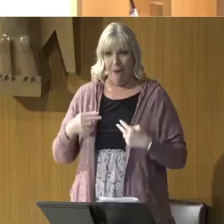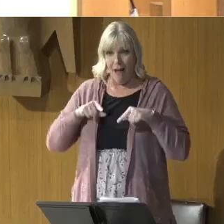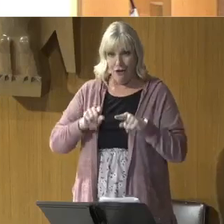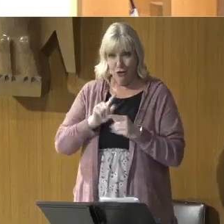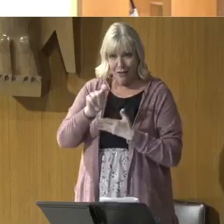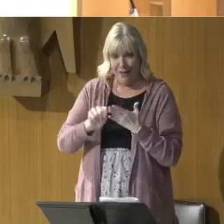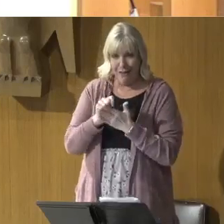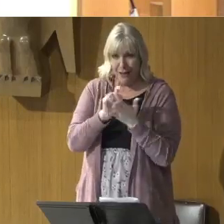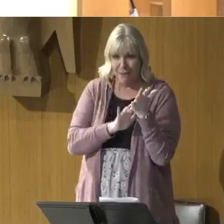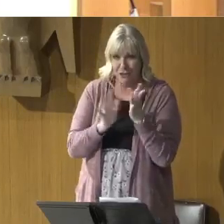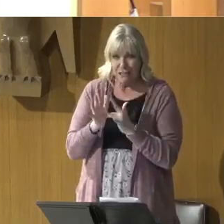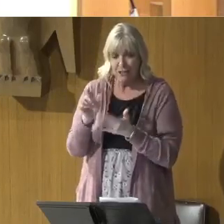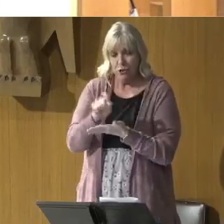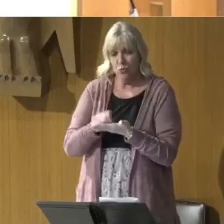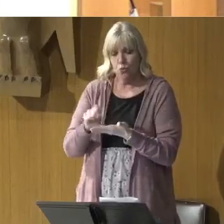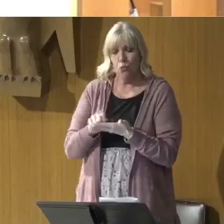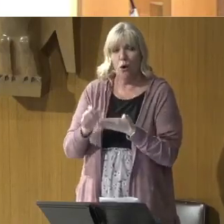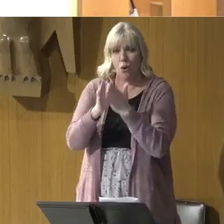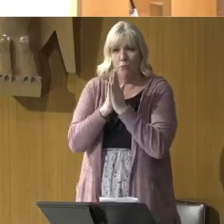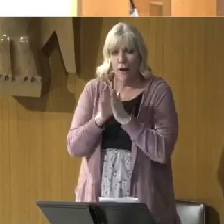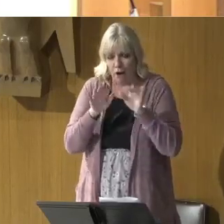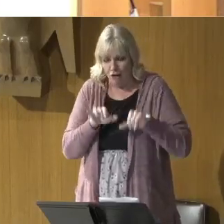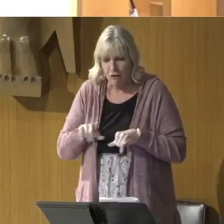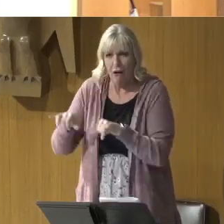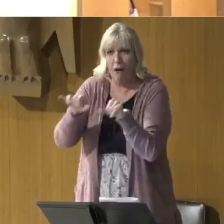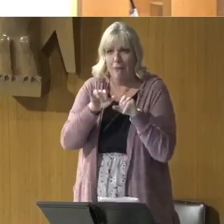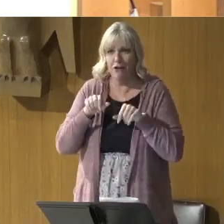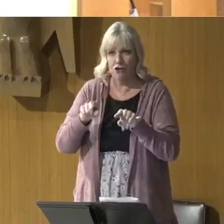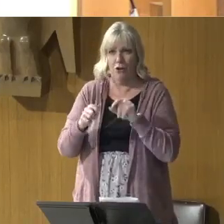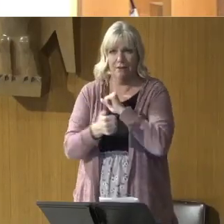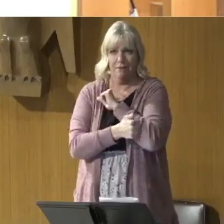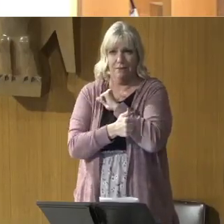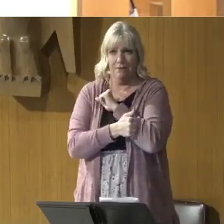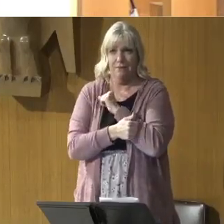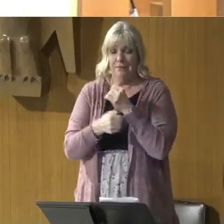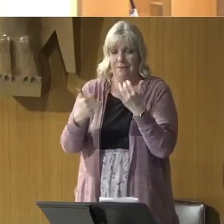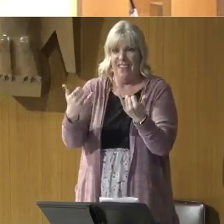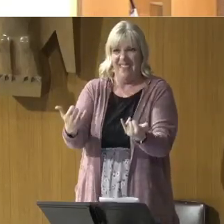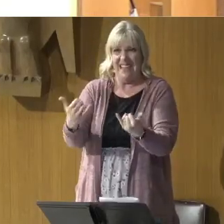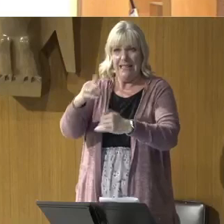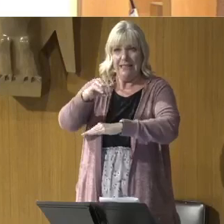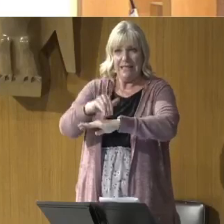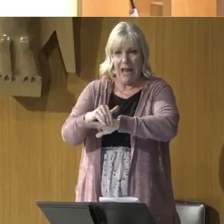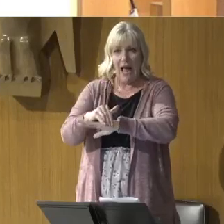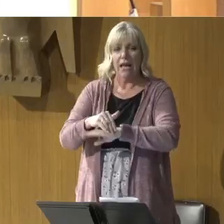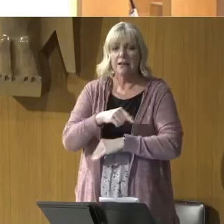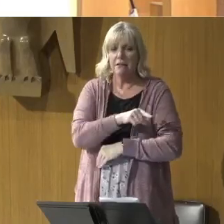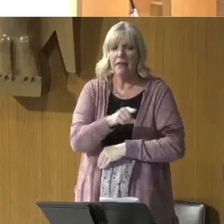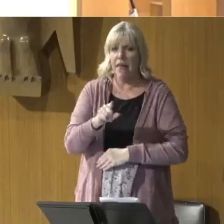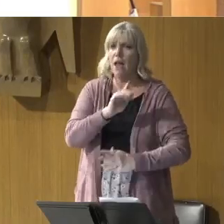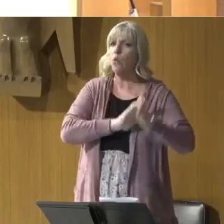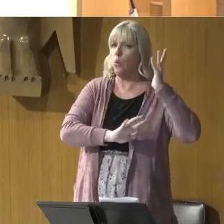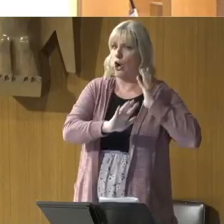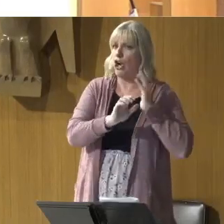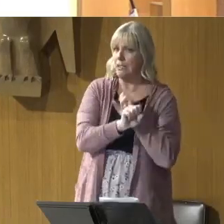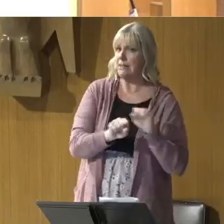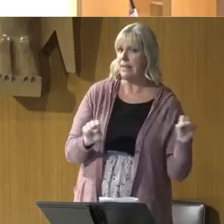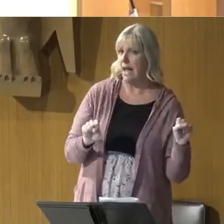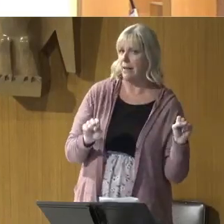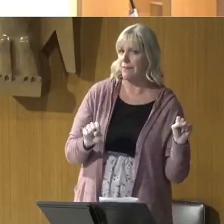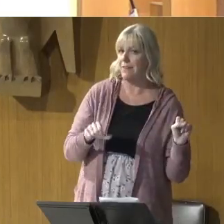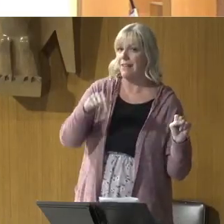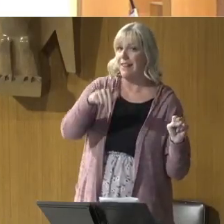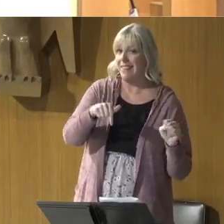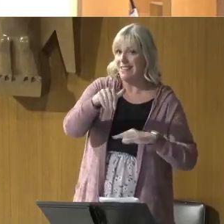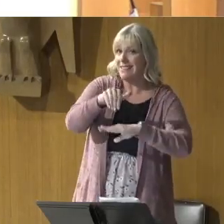wrote that a common prayer during the Passover is this, on this night they were saved, and on this night they